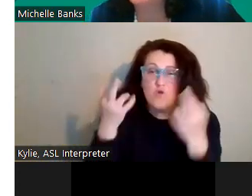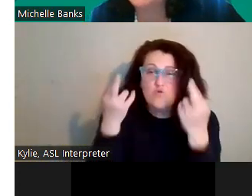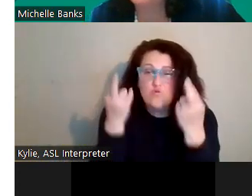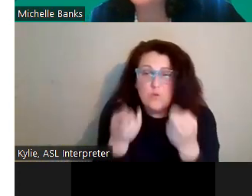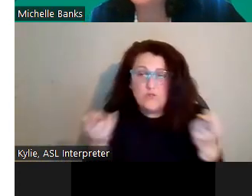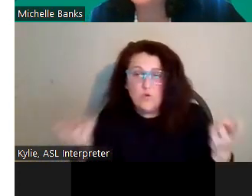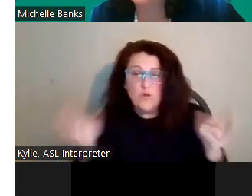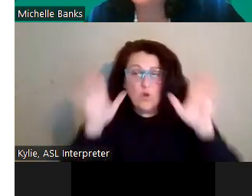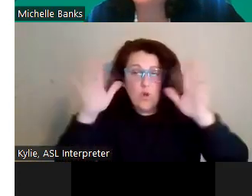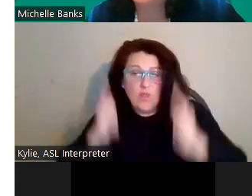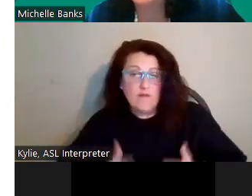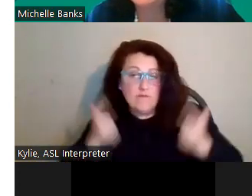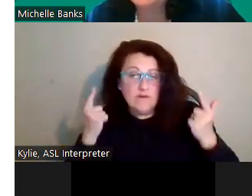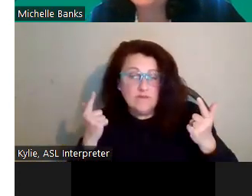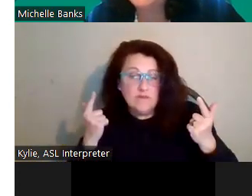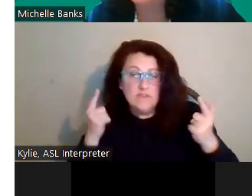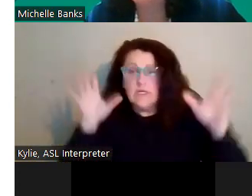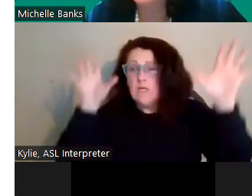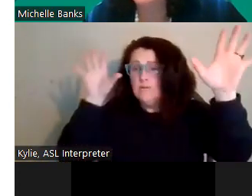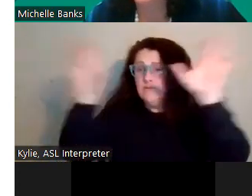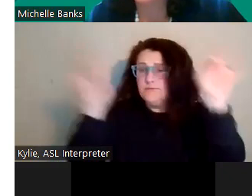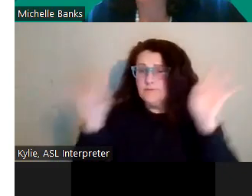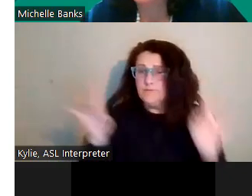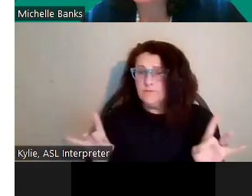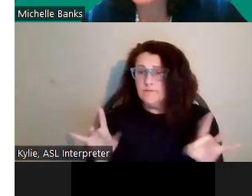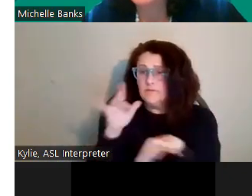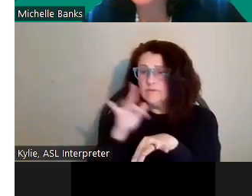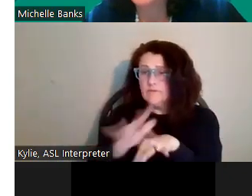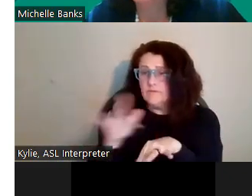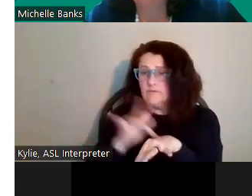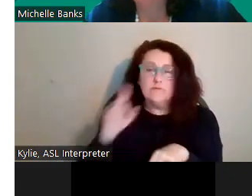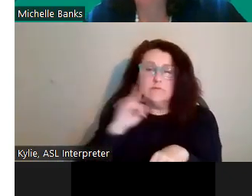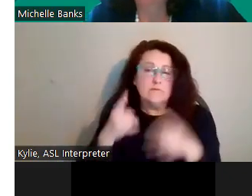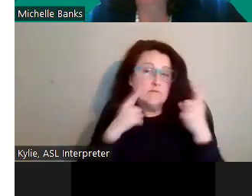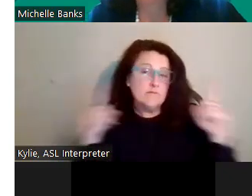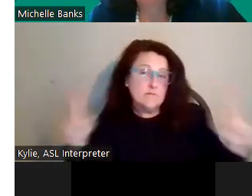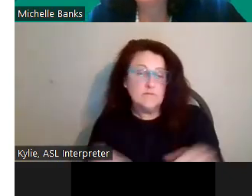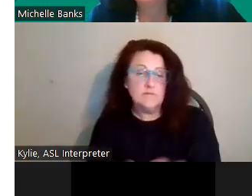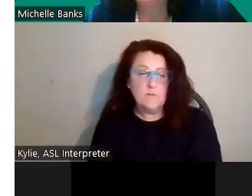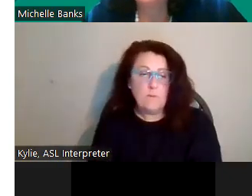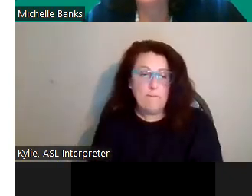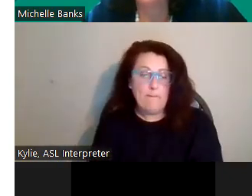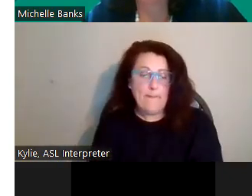in your life that are available to you in order to be successful.